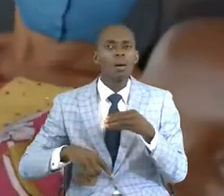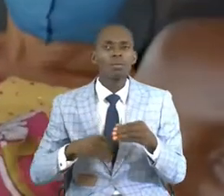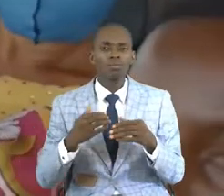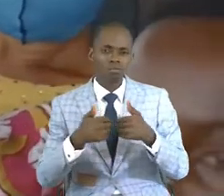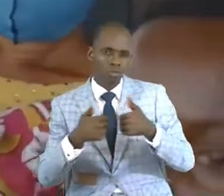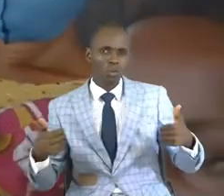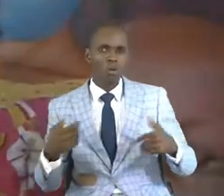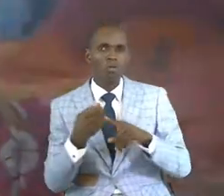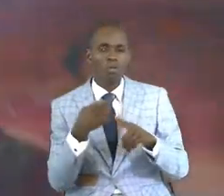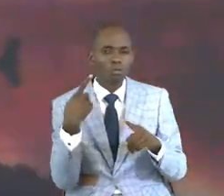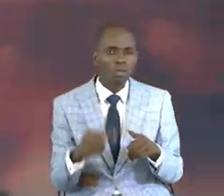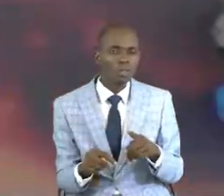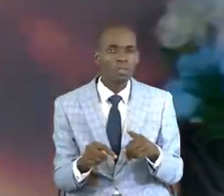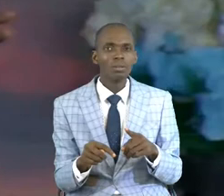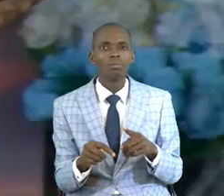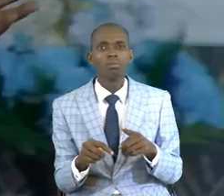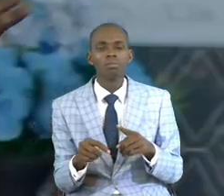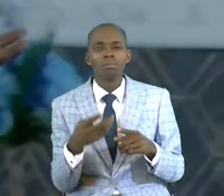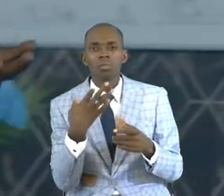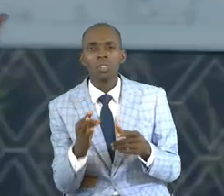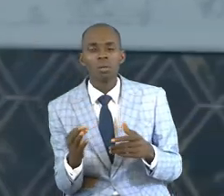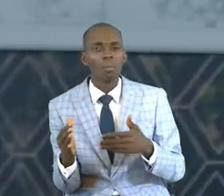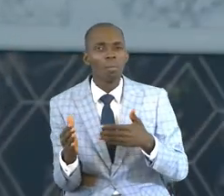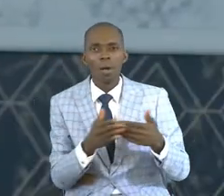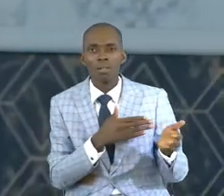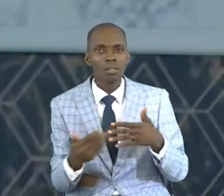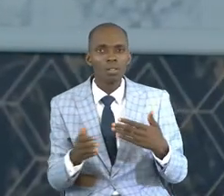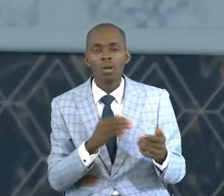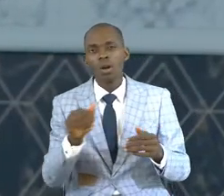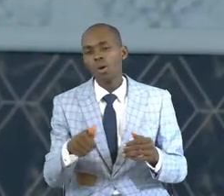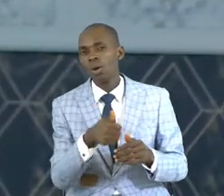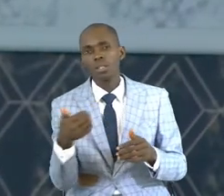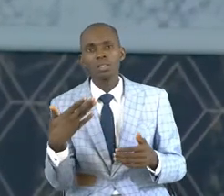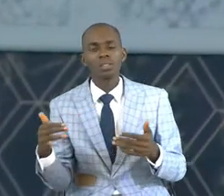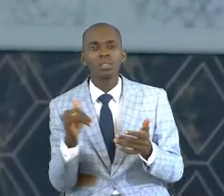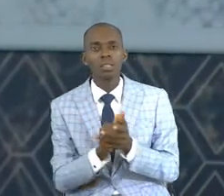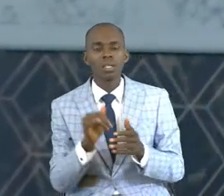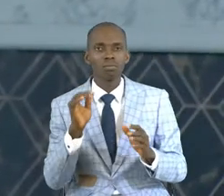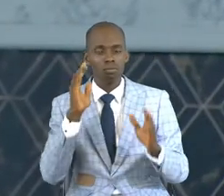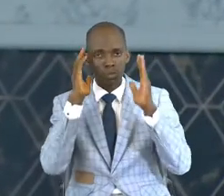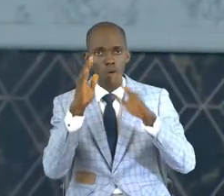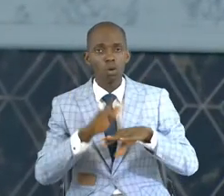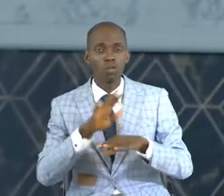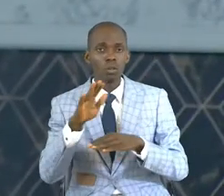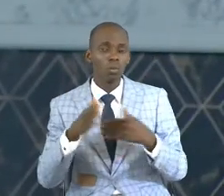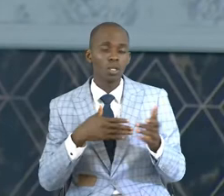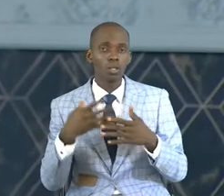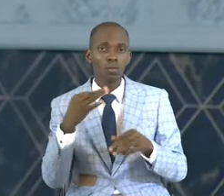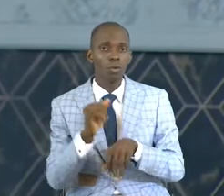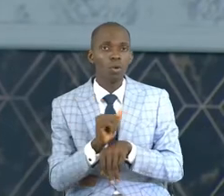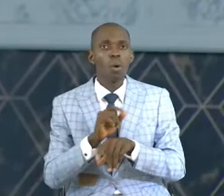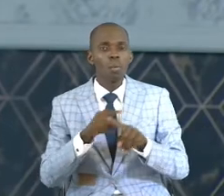and apart from all the things they have to do professionally. It comes to morals. It comes